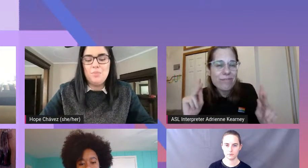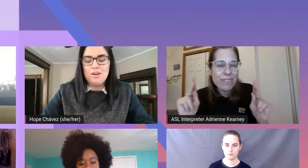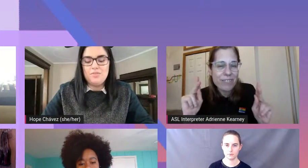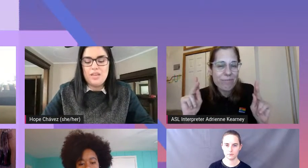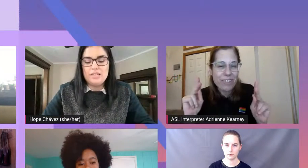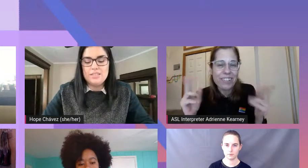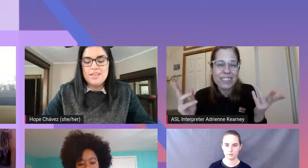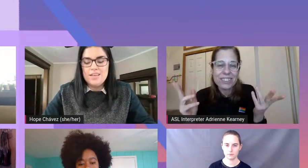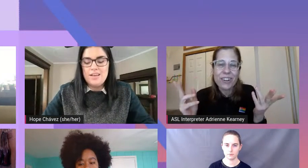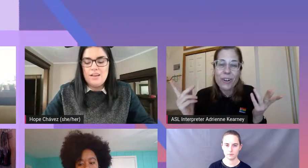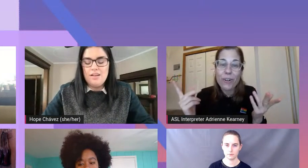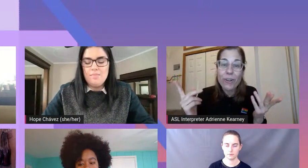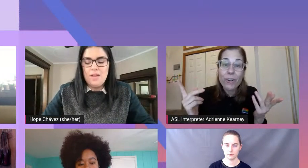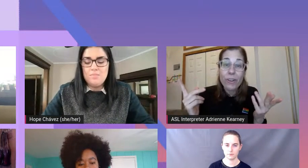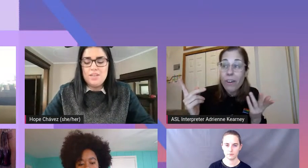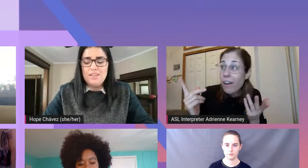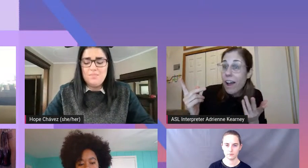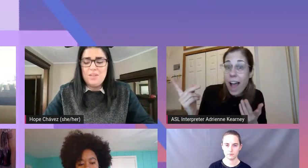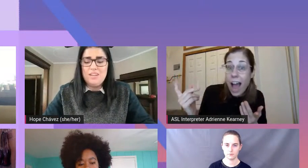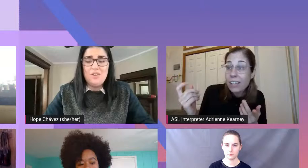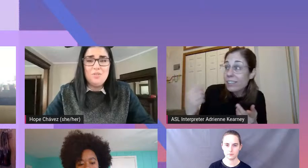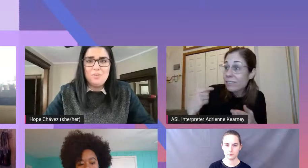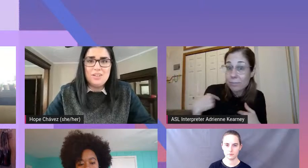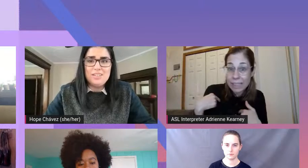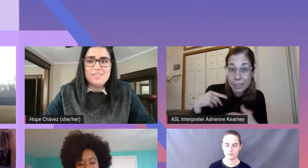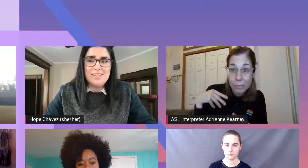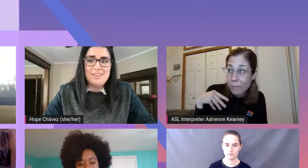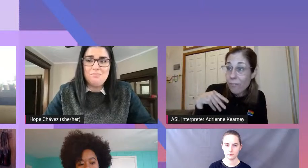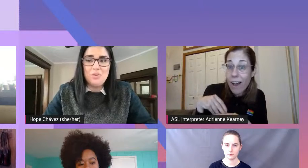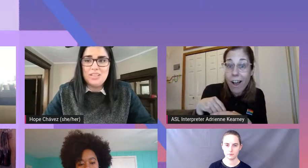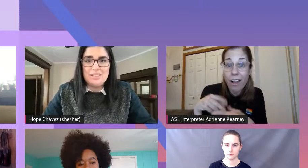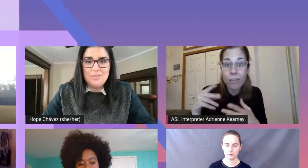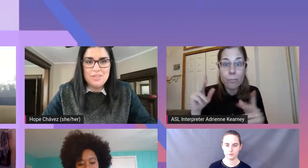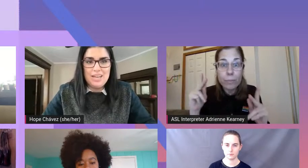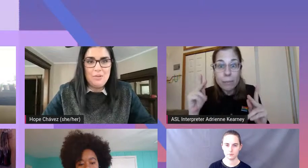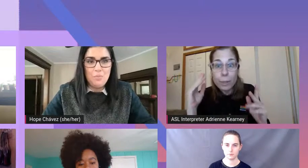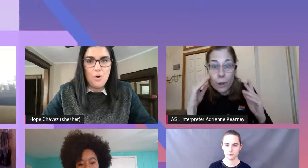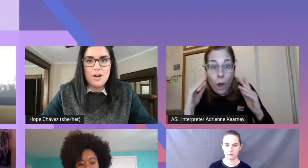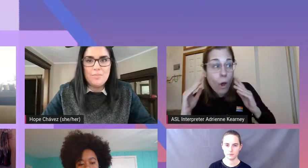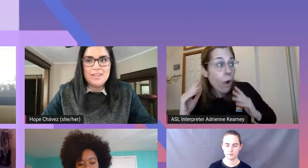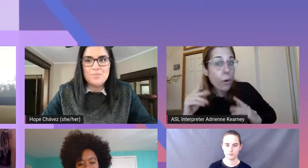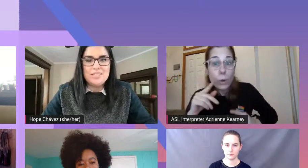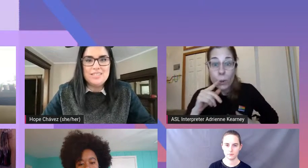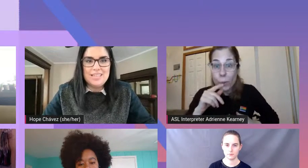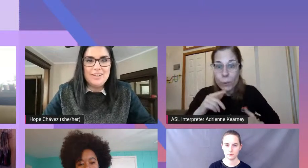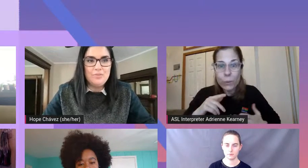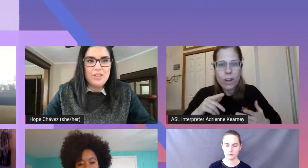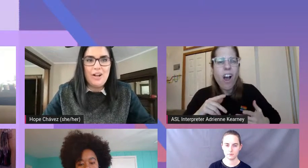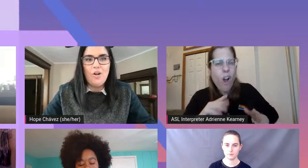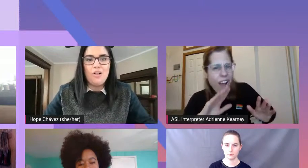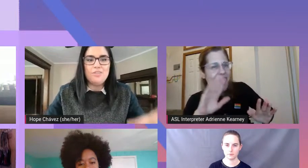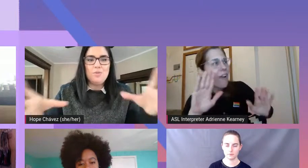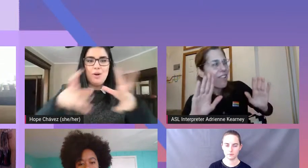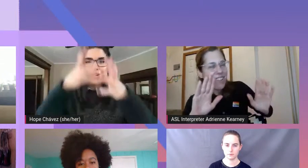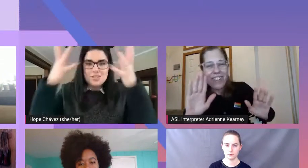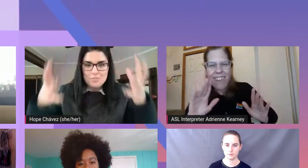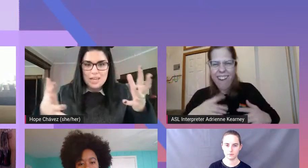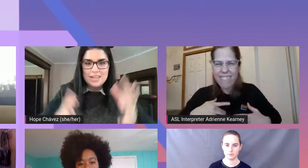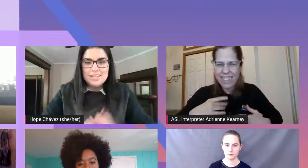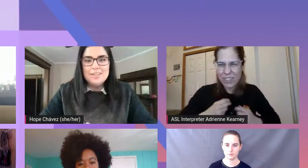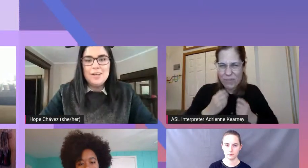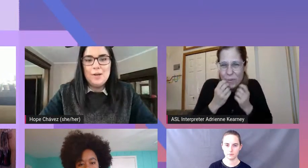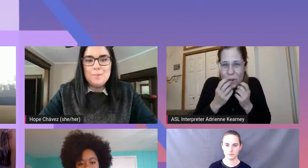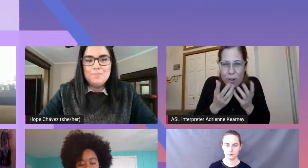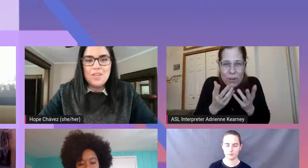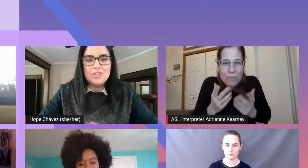being asked to be a part of things and being known is like really lovely and warm, and to be seen for like all of the parts of